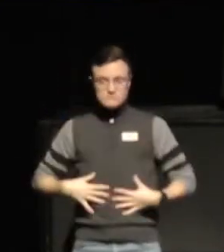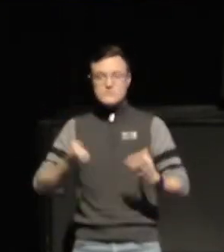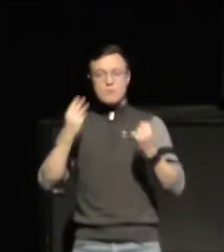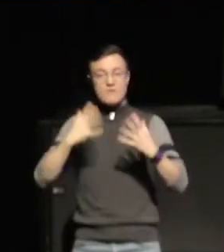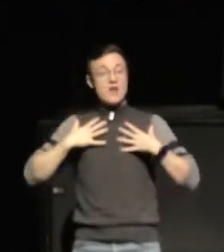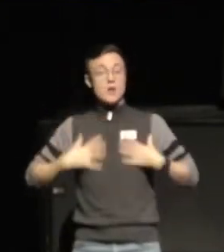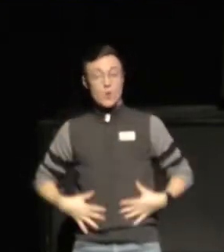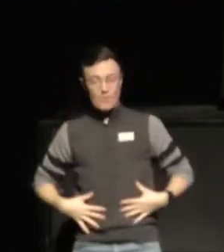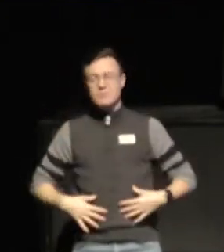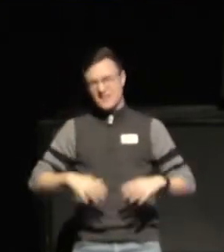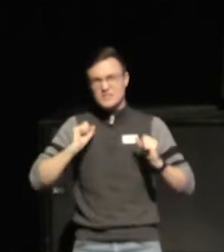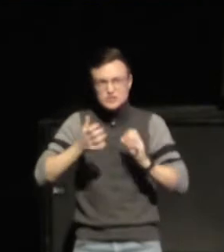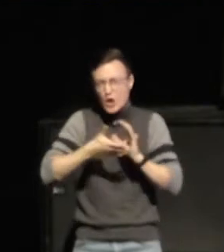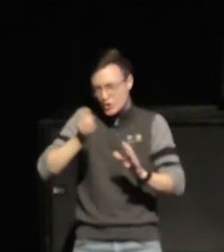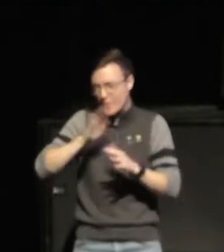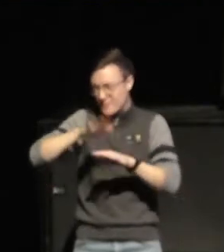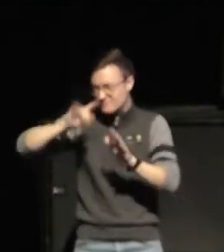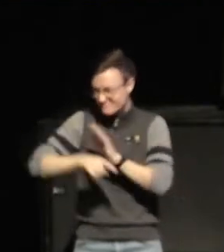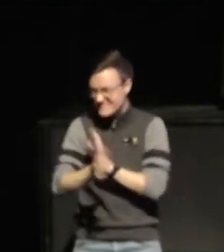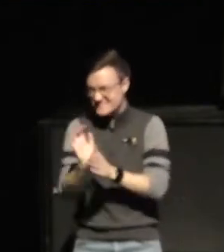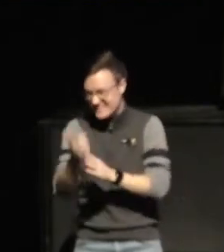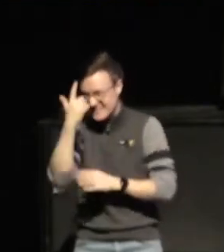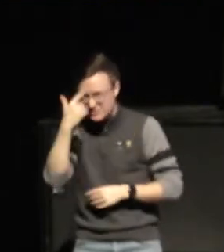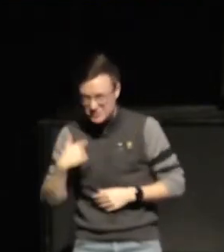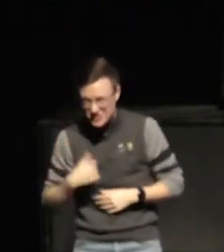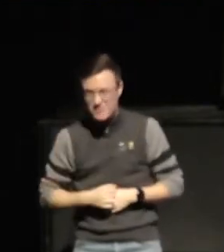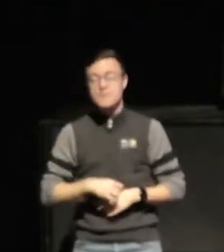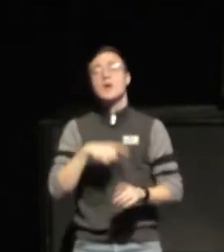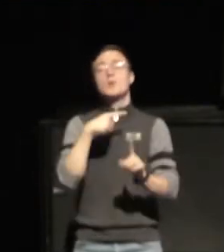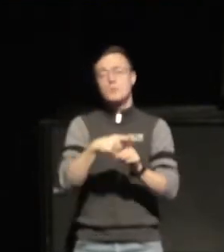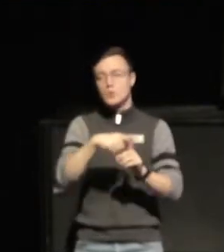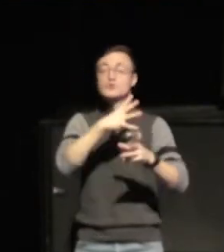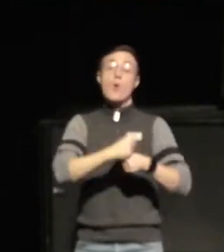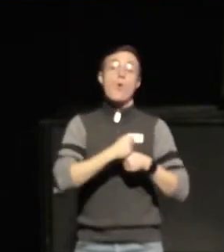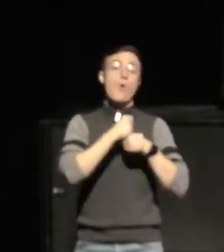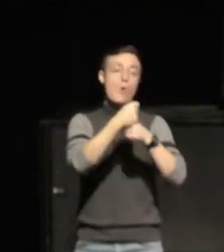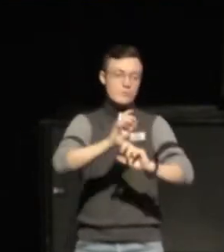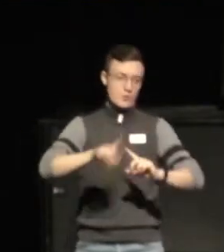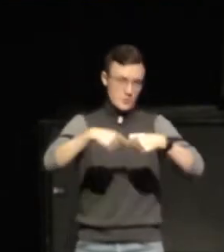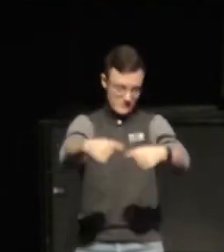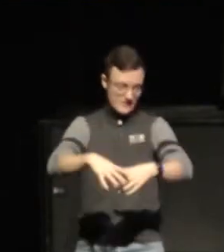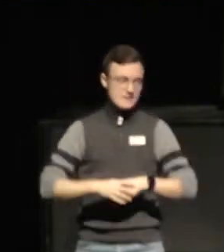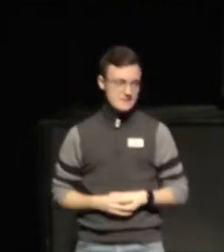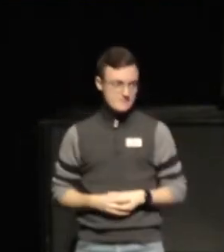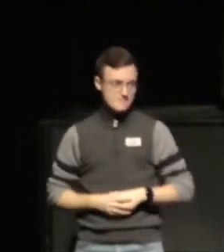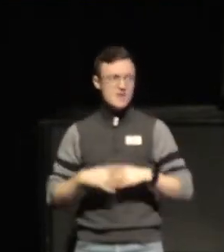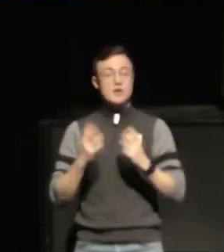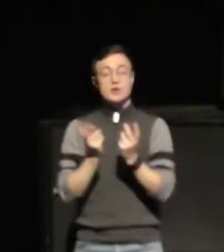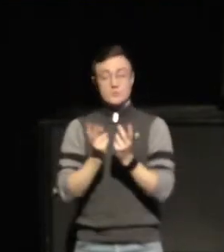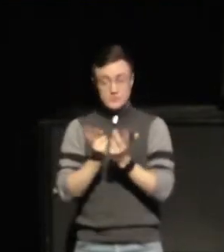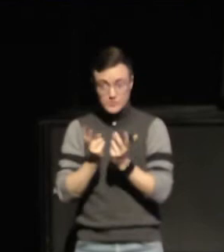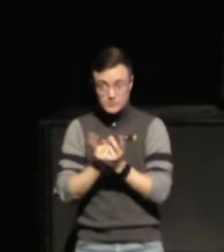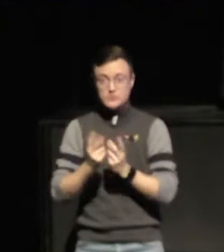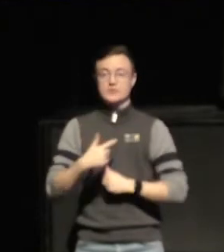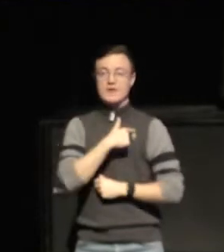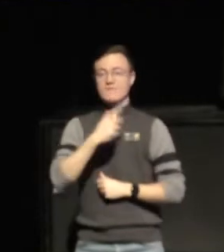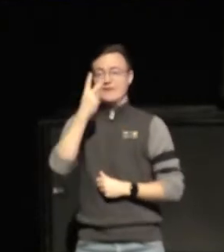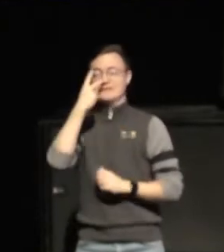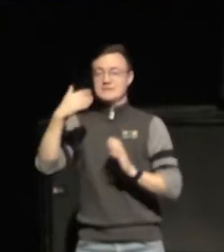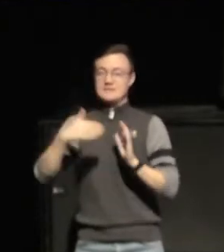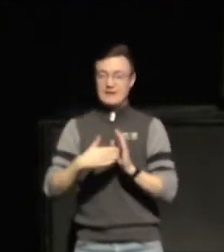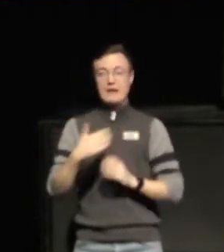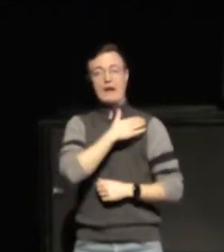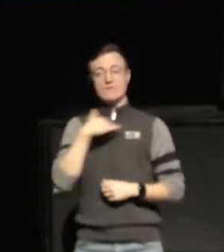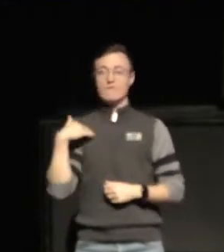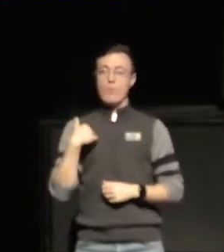will be spoken about in a little bit. And then the element of sustainability. So the need to ensure that our agricultural practices, our